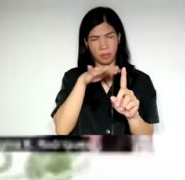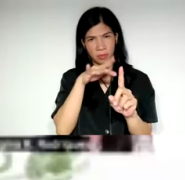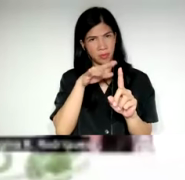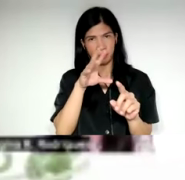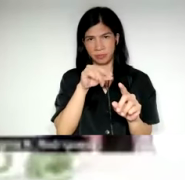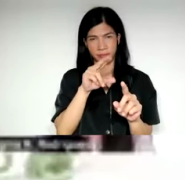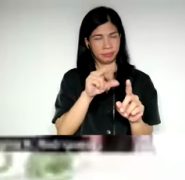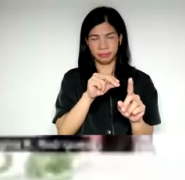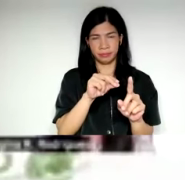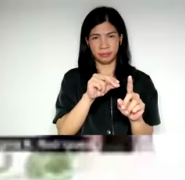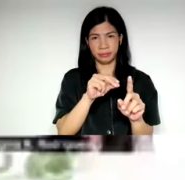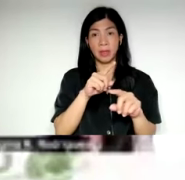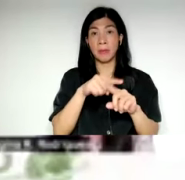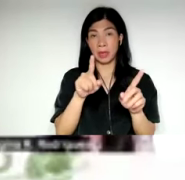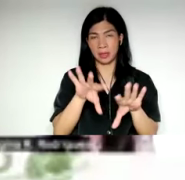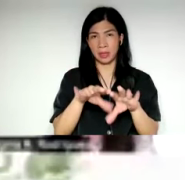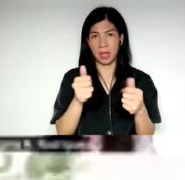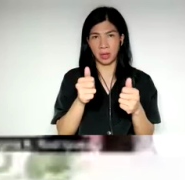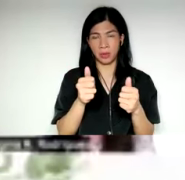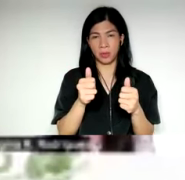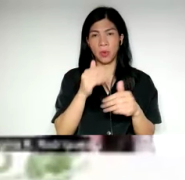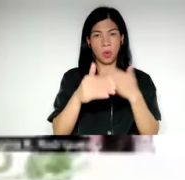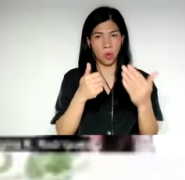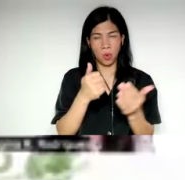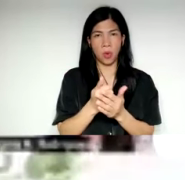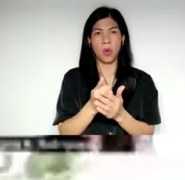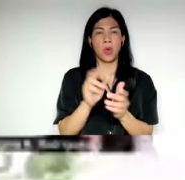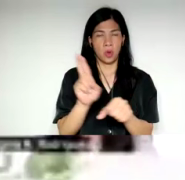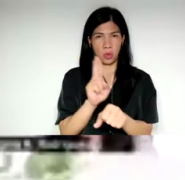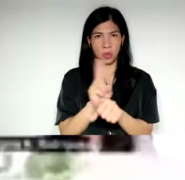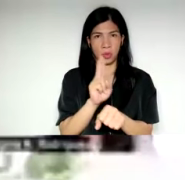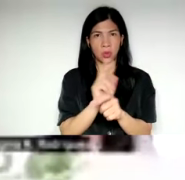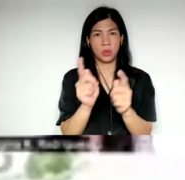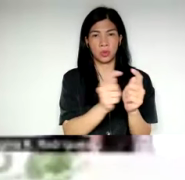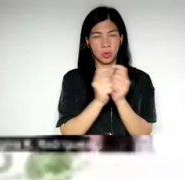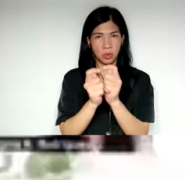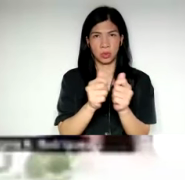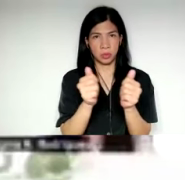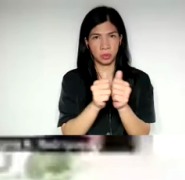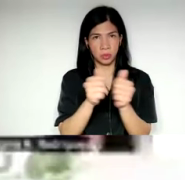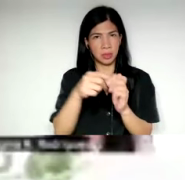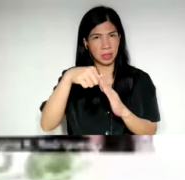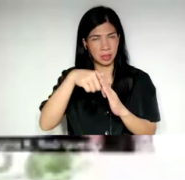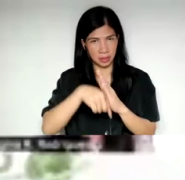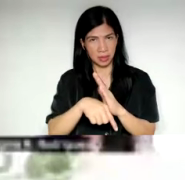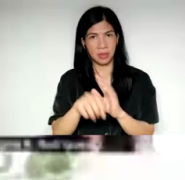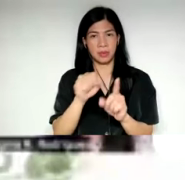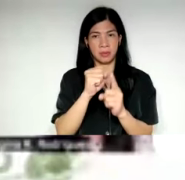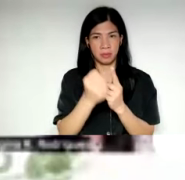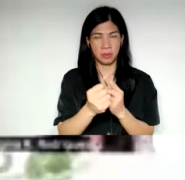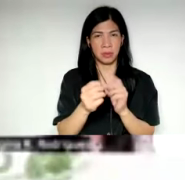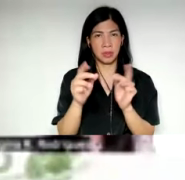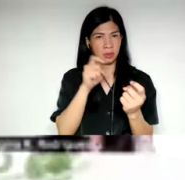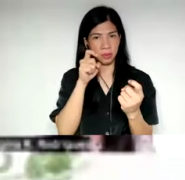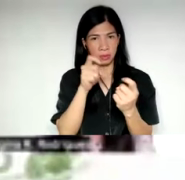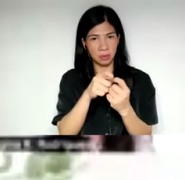process understanding, but on how they are all used together with within the context of a deep uncertainty. Specifically, my